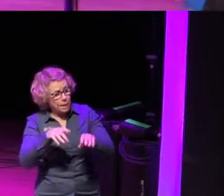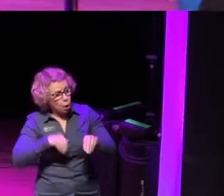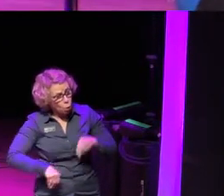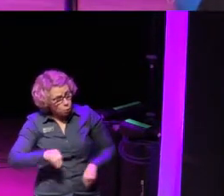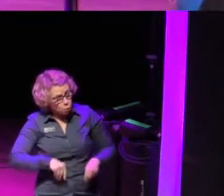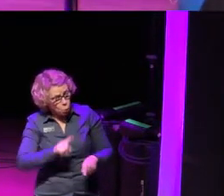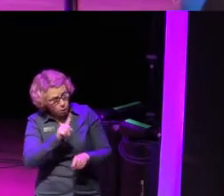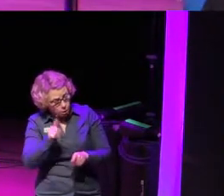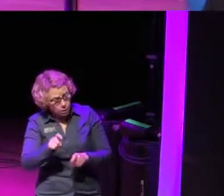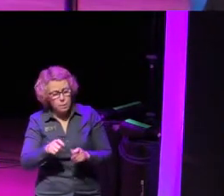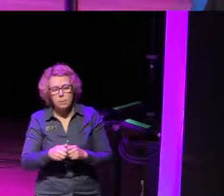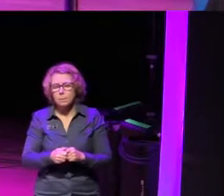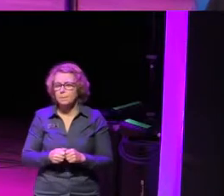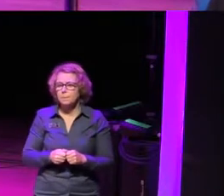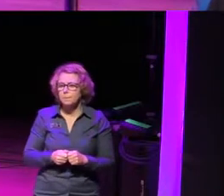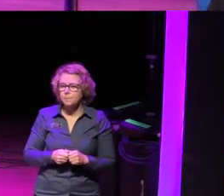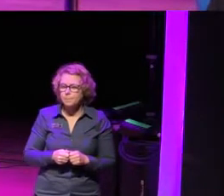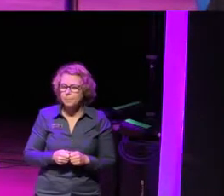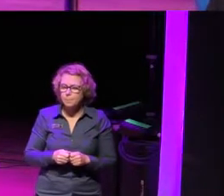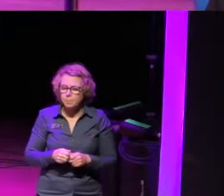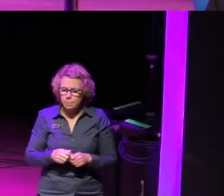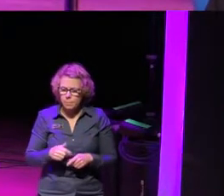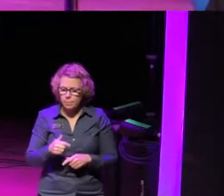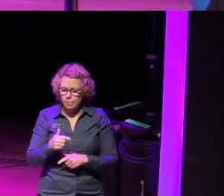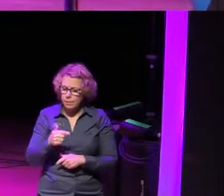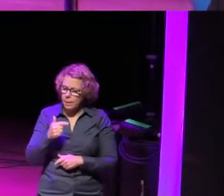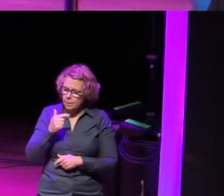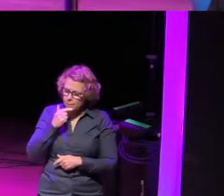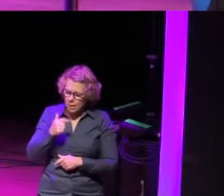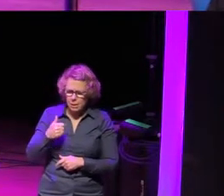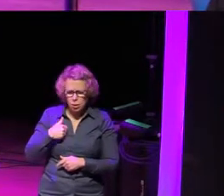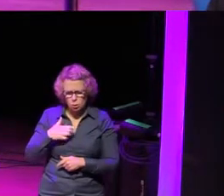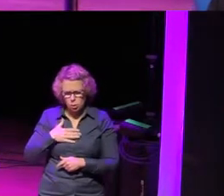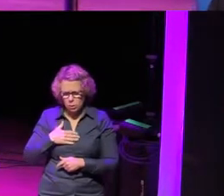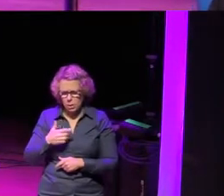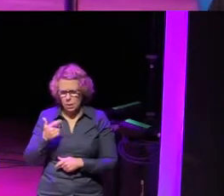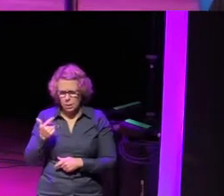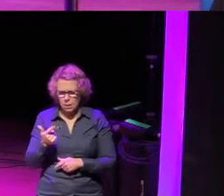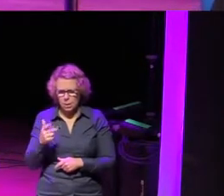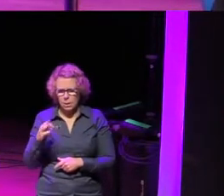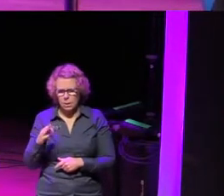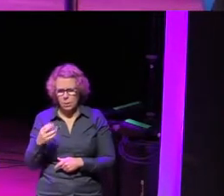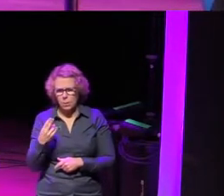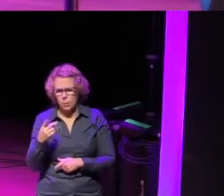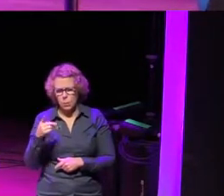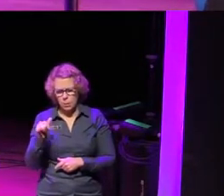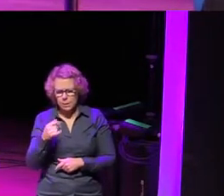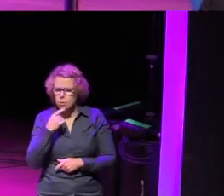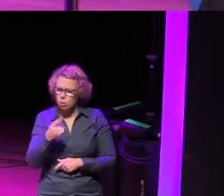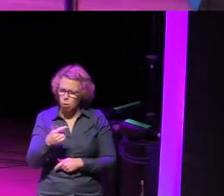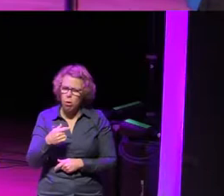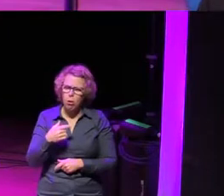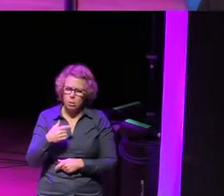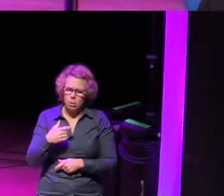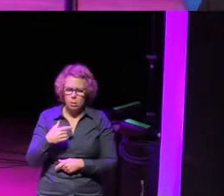Thank you. I think Thuli put it so brilliantly. So I can only add elements, I